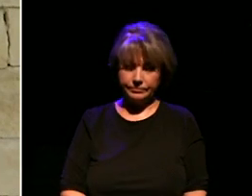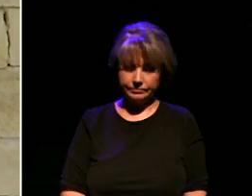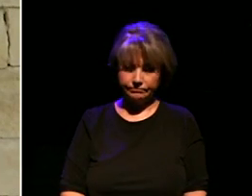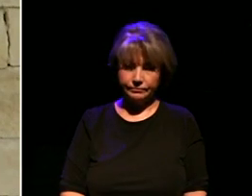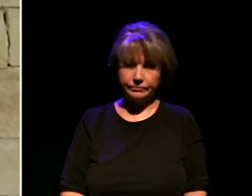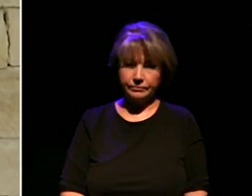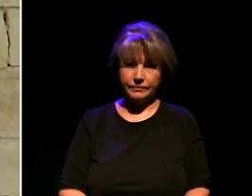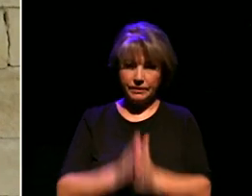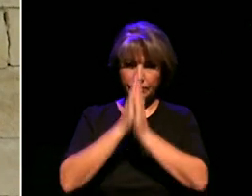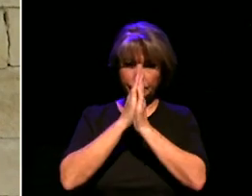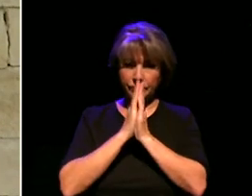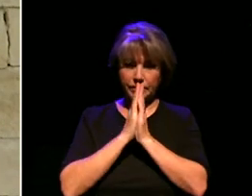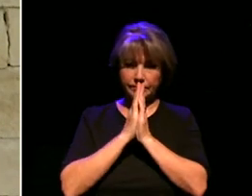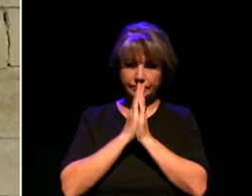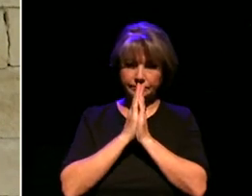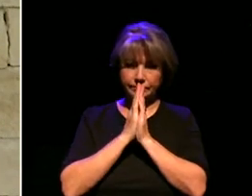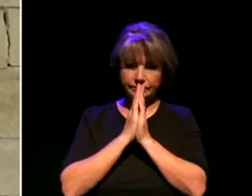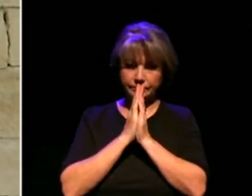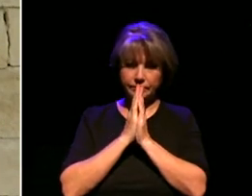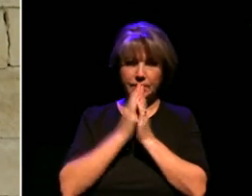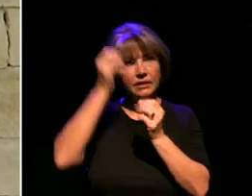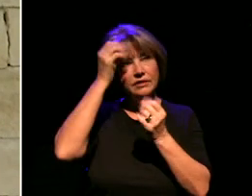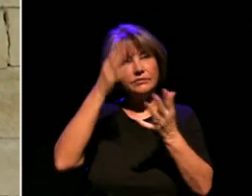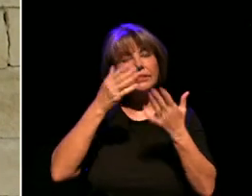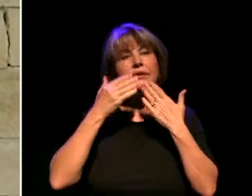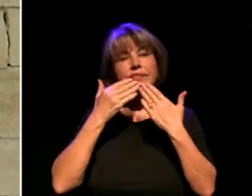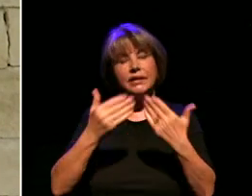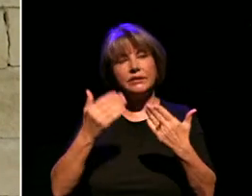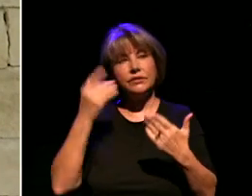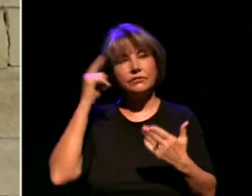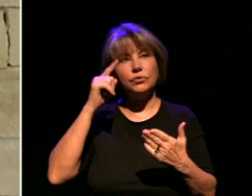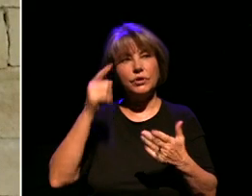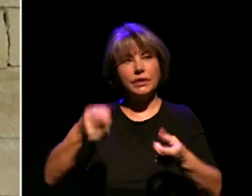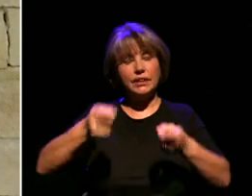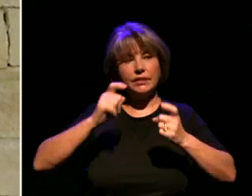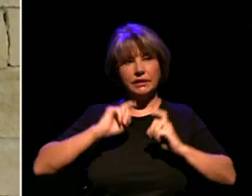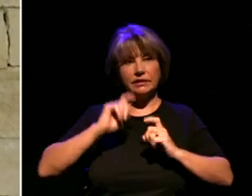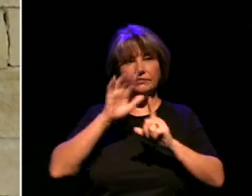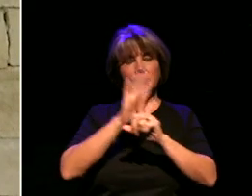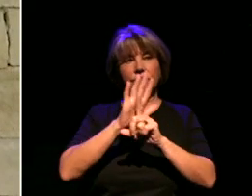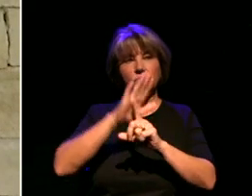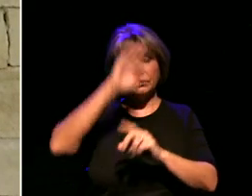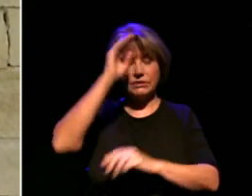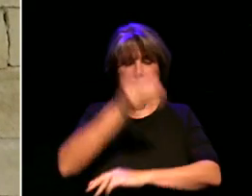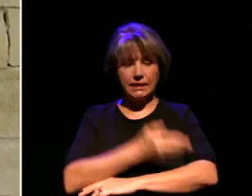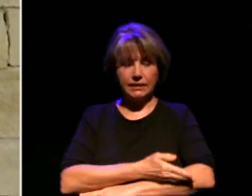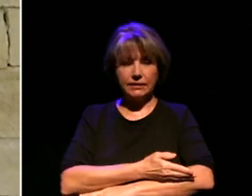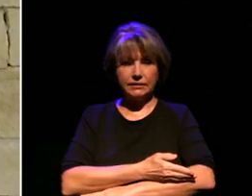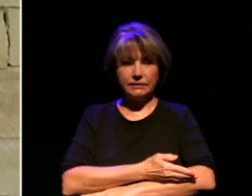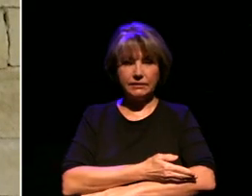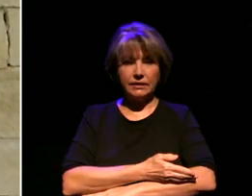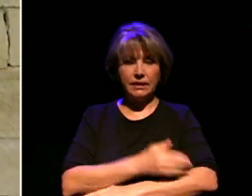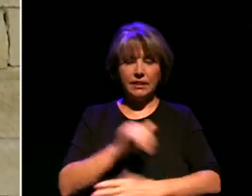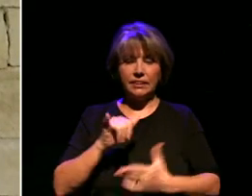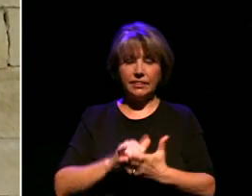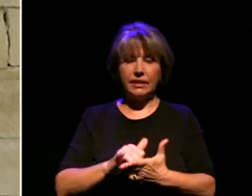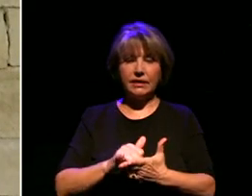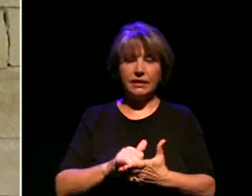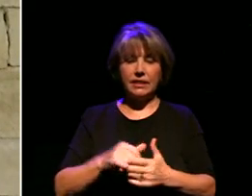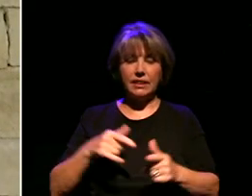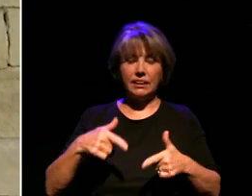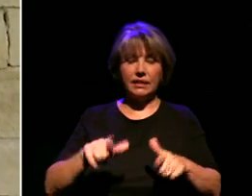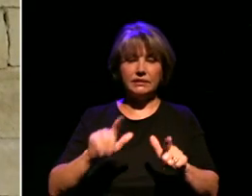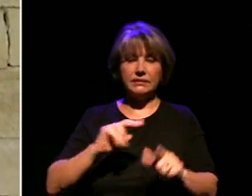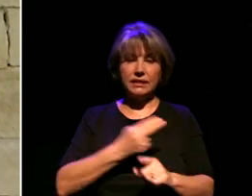Let us pray. Father, we thank you for the gift of your Son, which allows us to